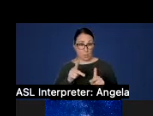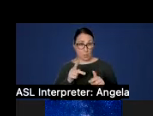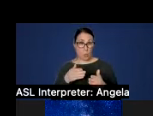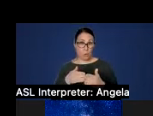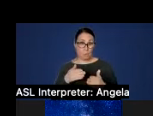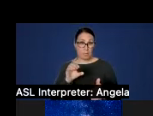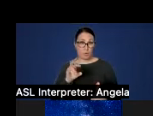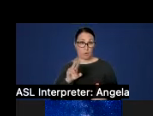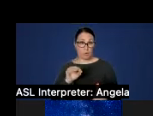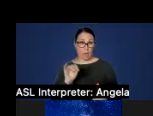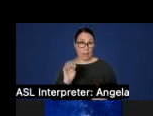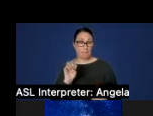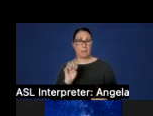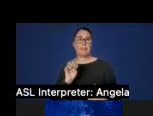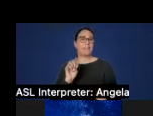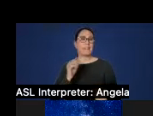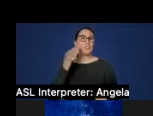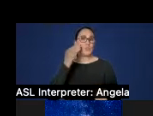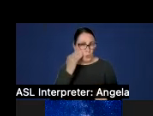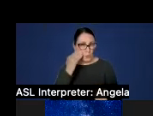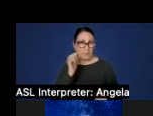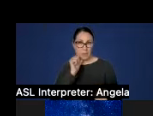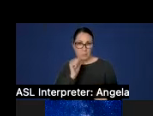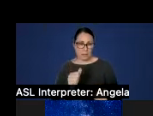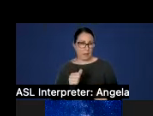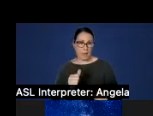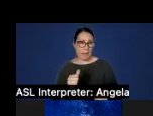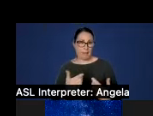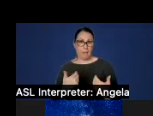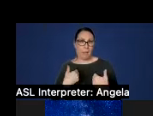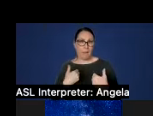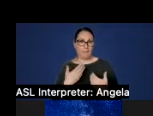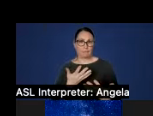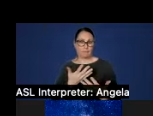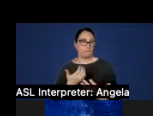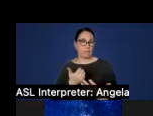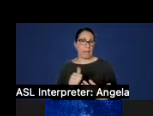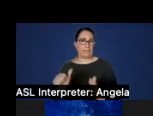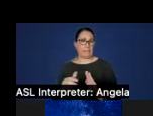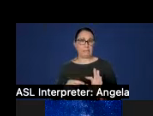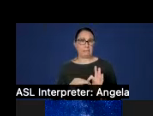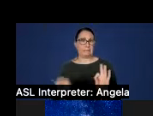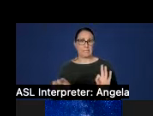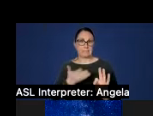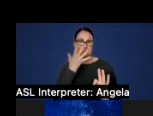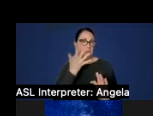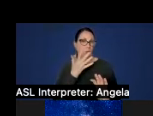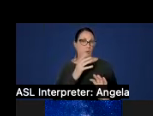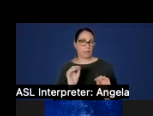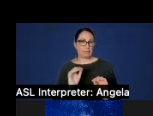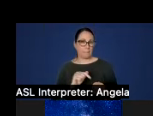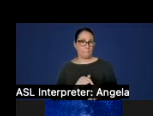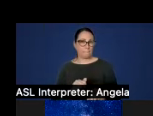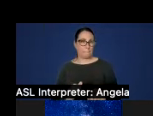essentially would not be prosecuted. And it's exciting to think that this is a foothold and hopefully things